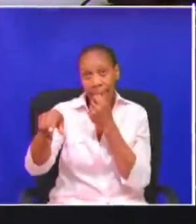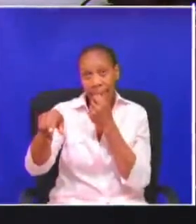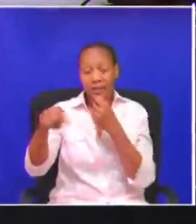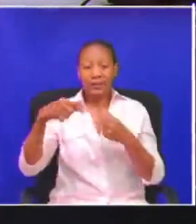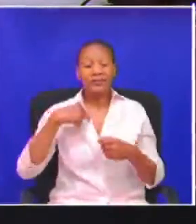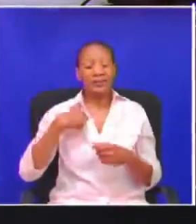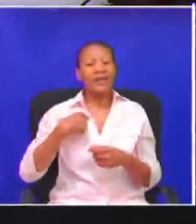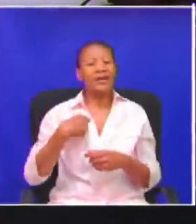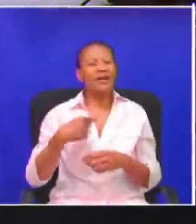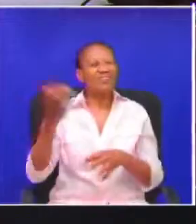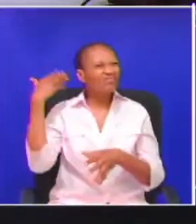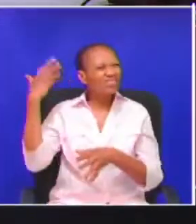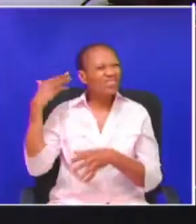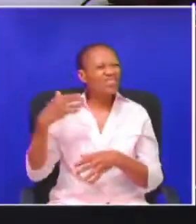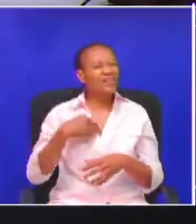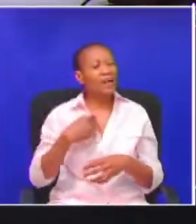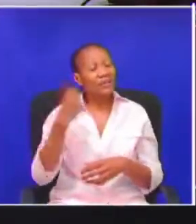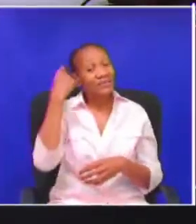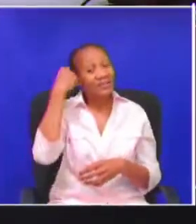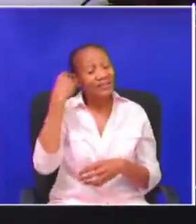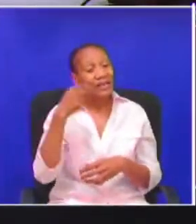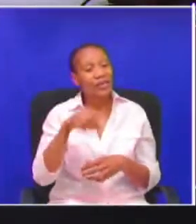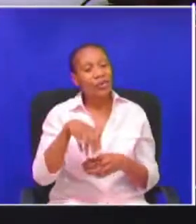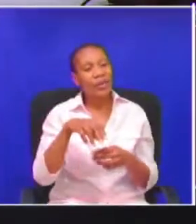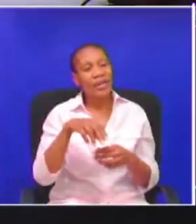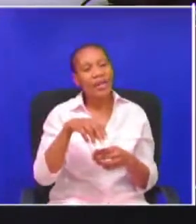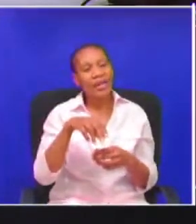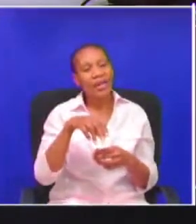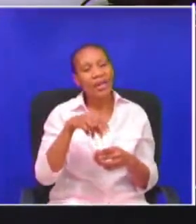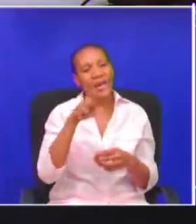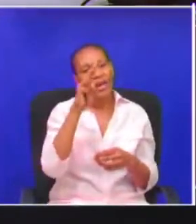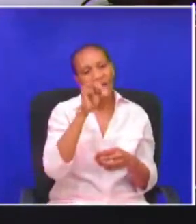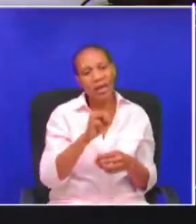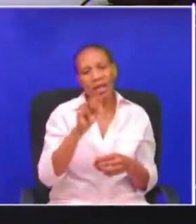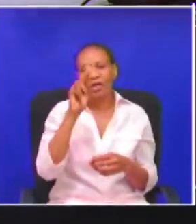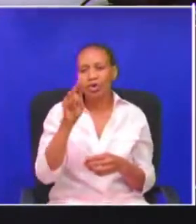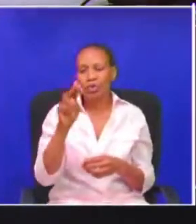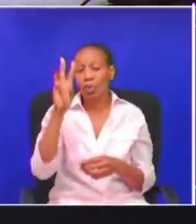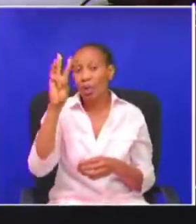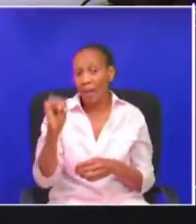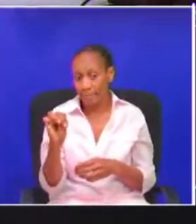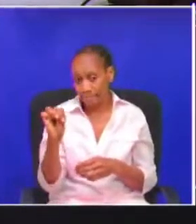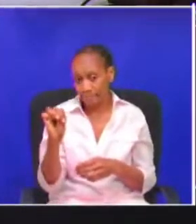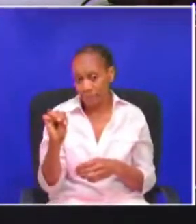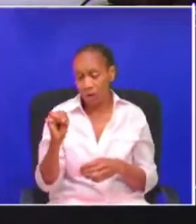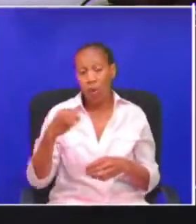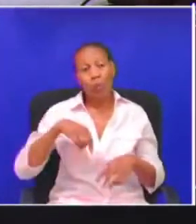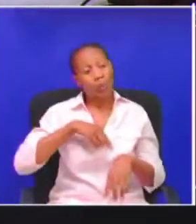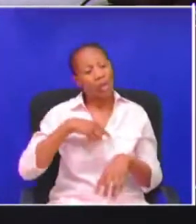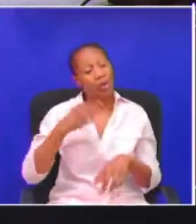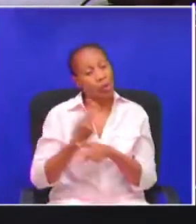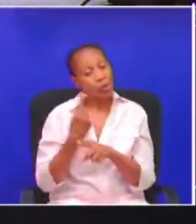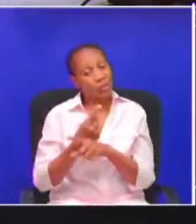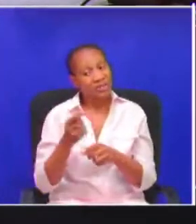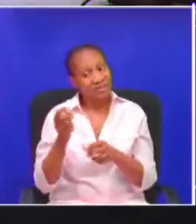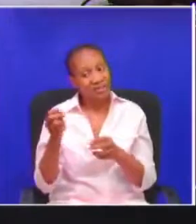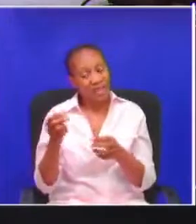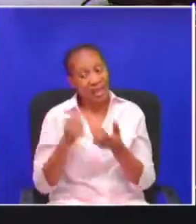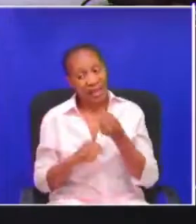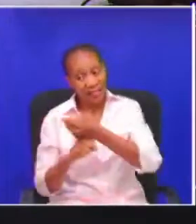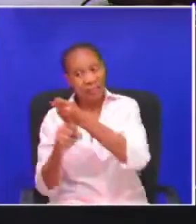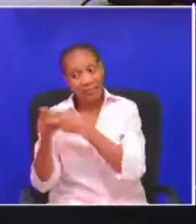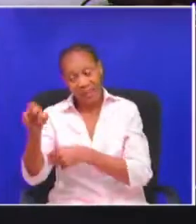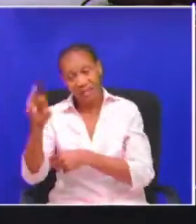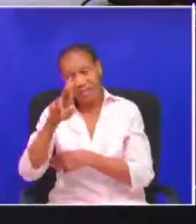the National Union of Mine Workers, and we organized workers at Richards Bay Minerals. So